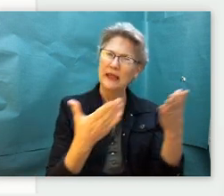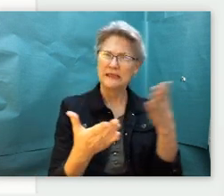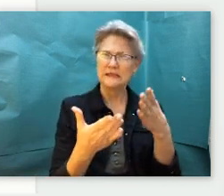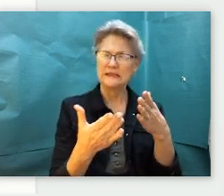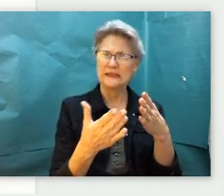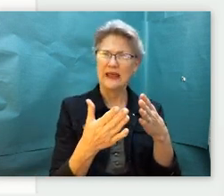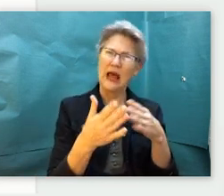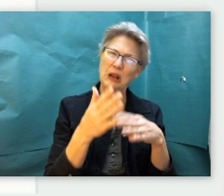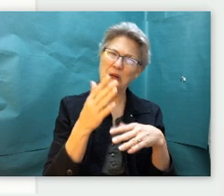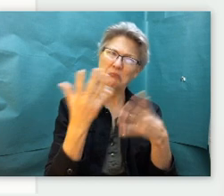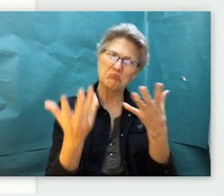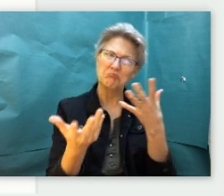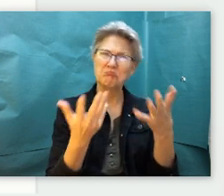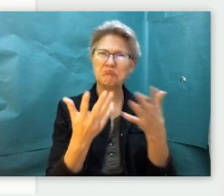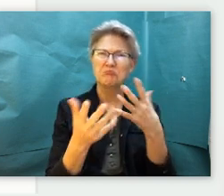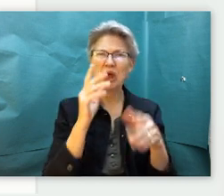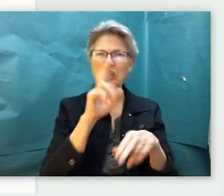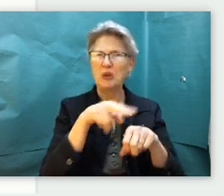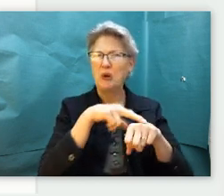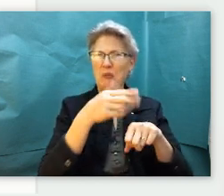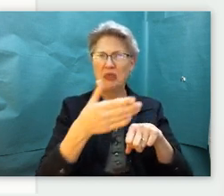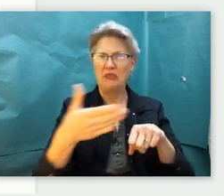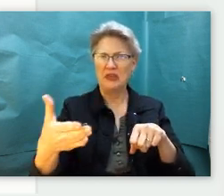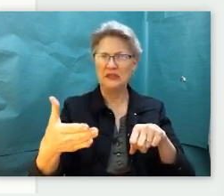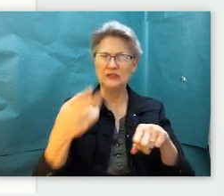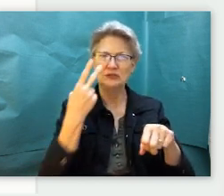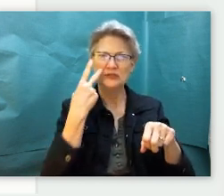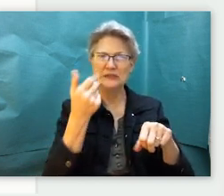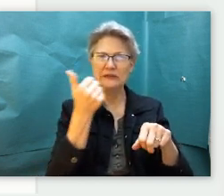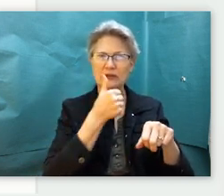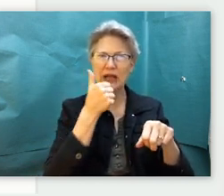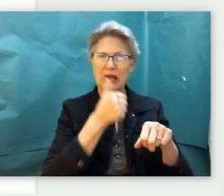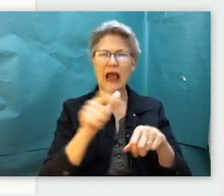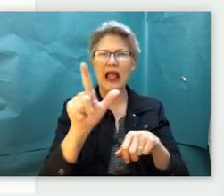in milliliters and liters? Let's start by thinking about liters.